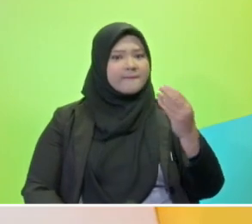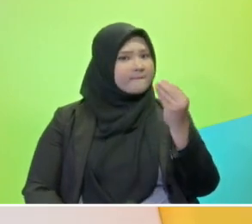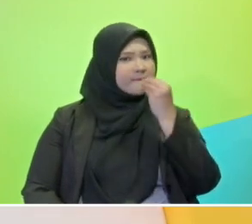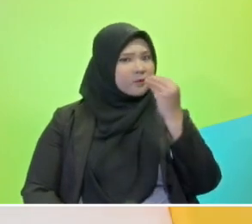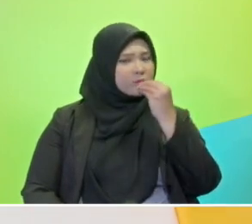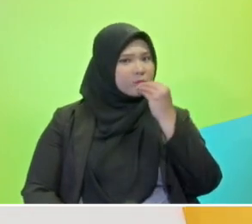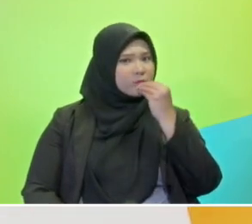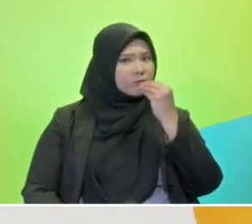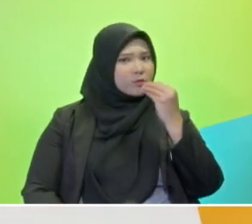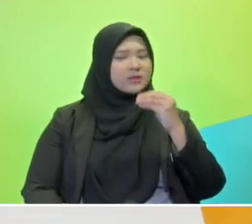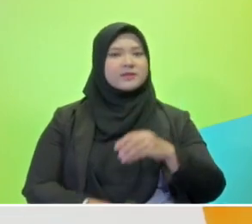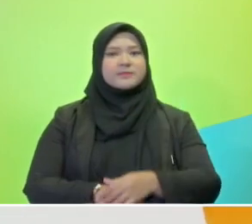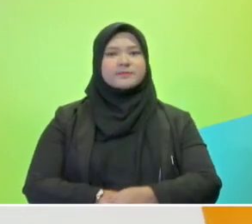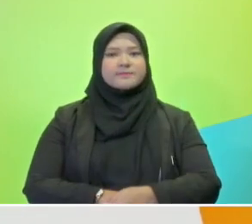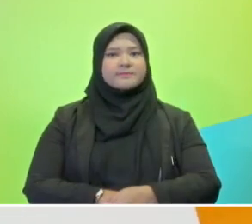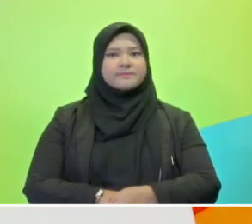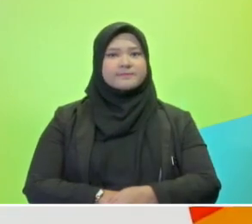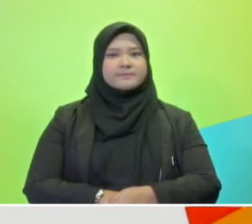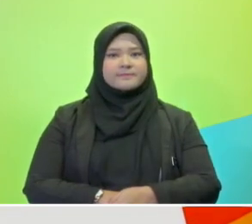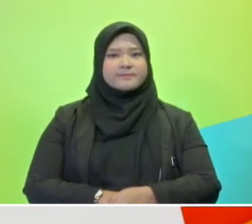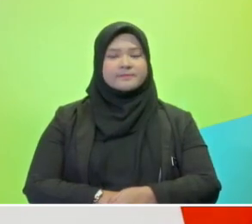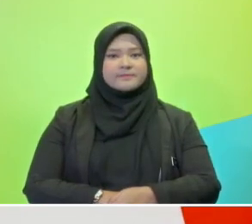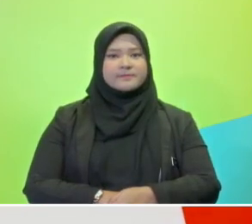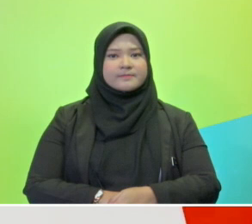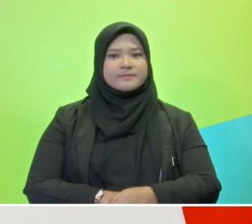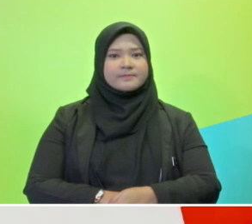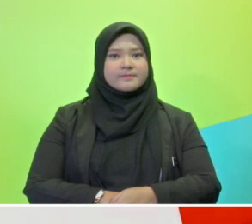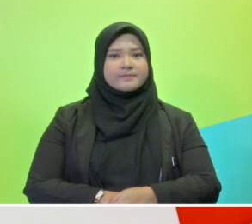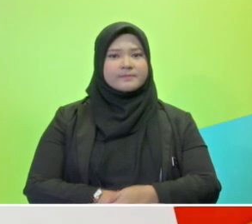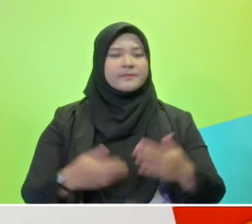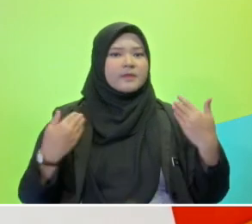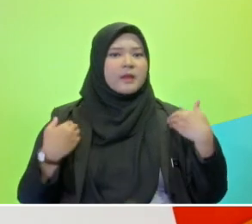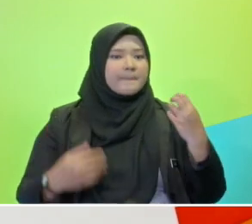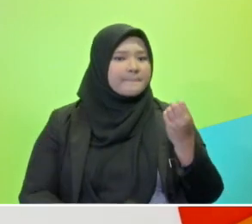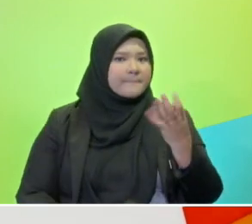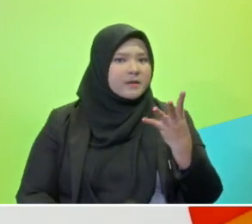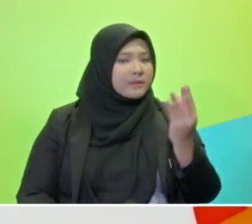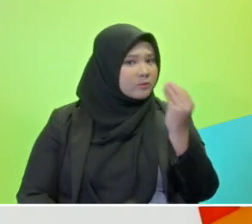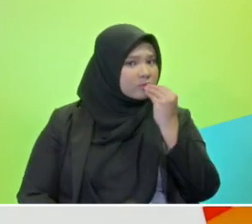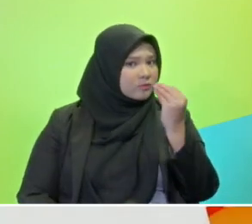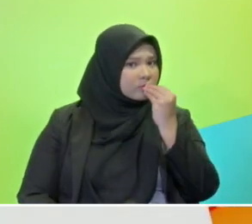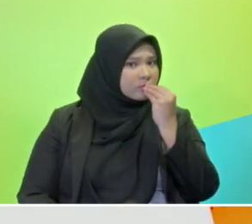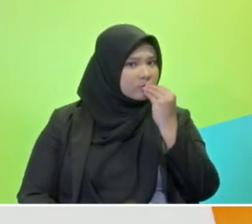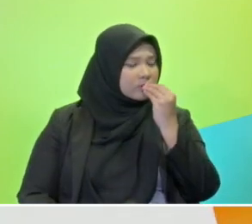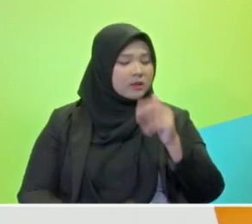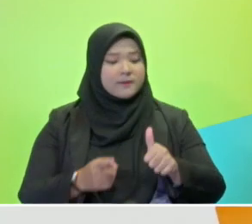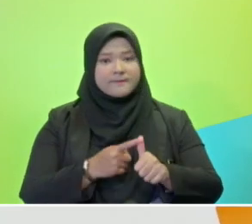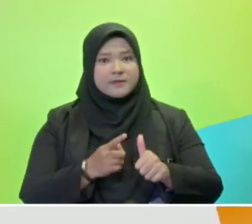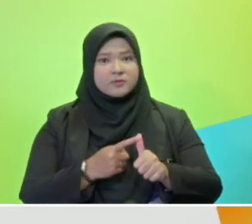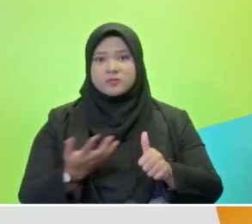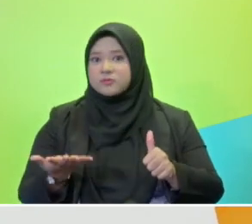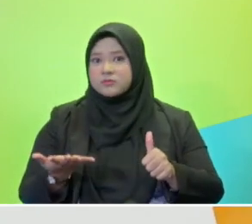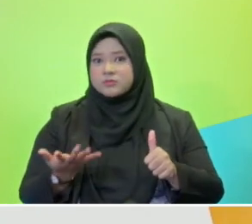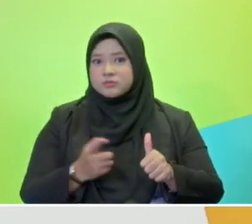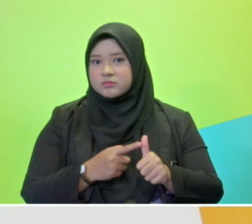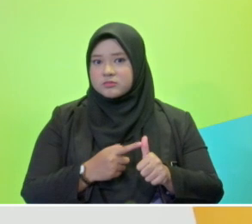on. Yeah. What can you identify from the chant? The first food, teacher? Yes, the first food.